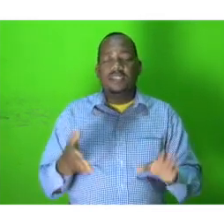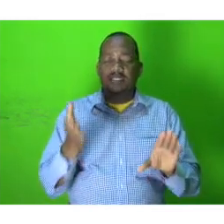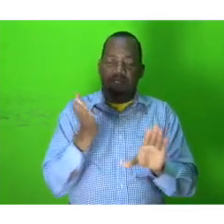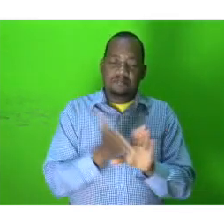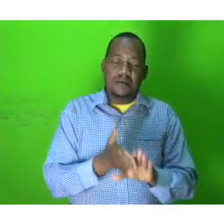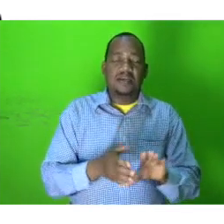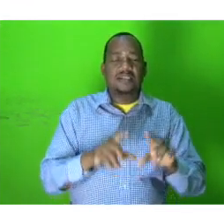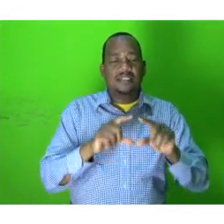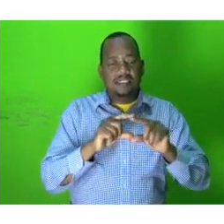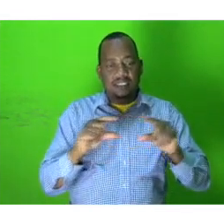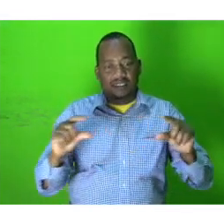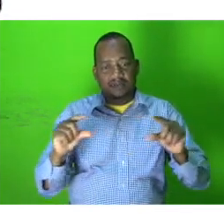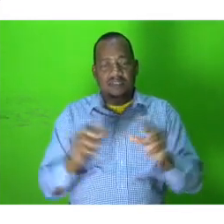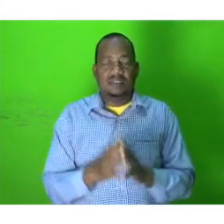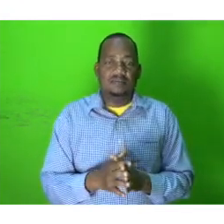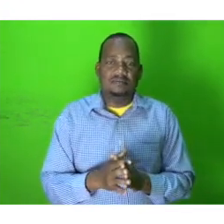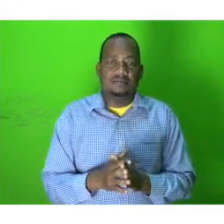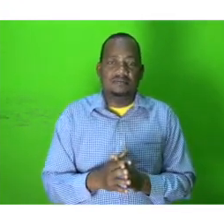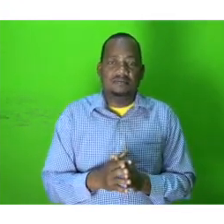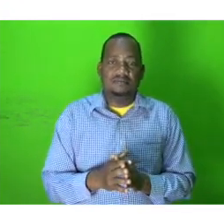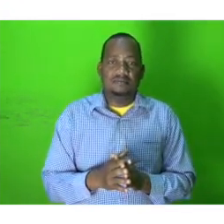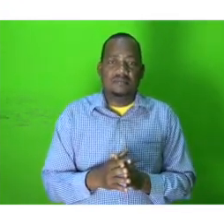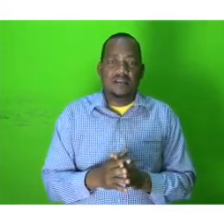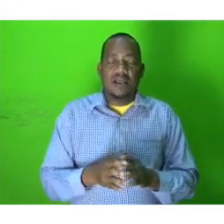what is a bank statement.